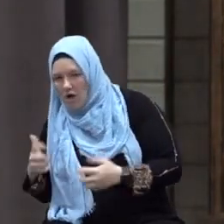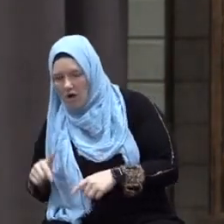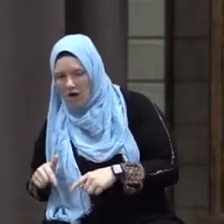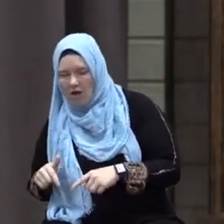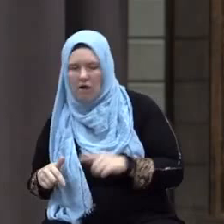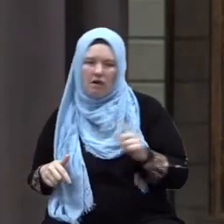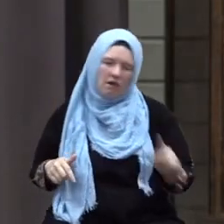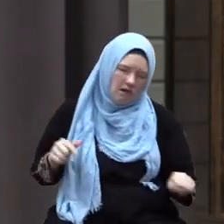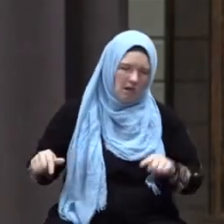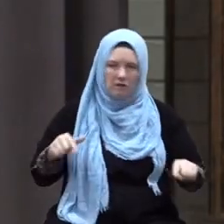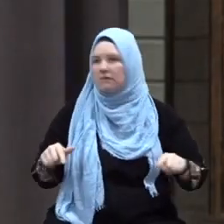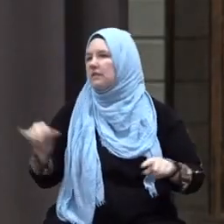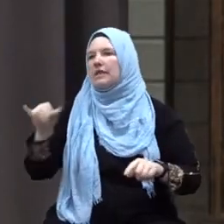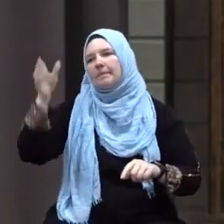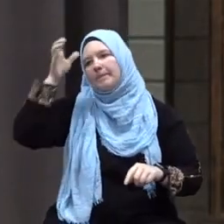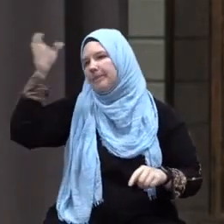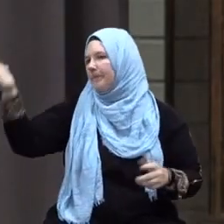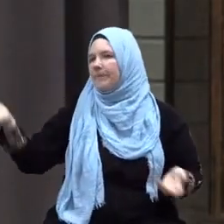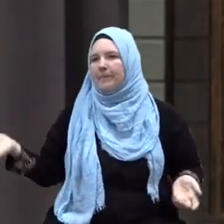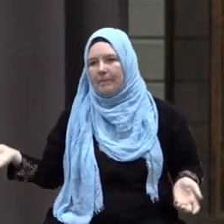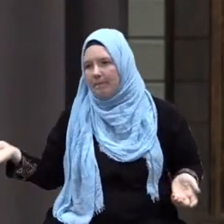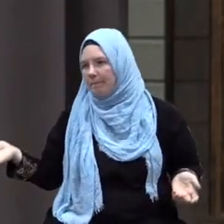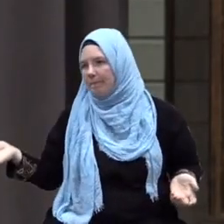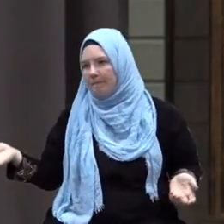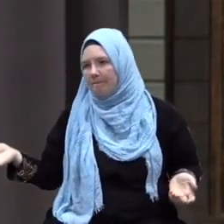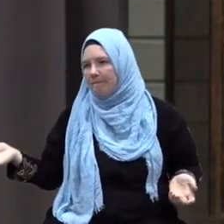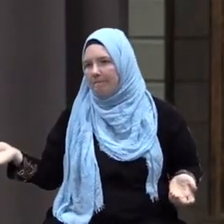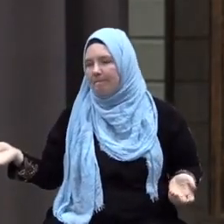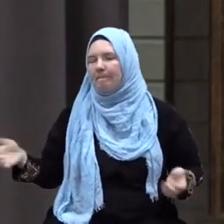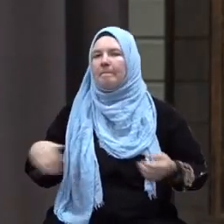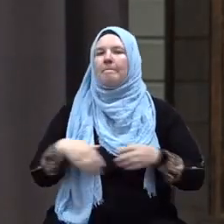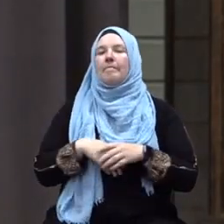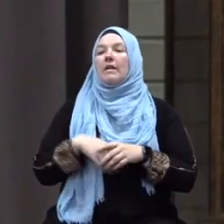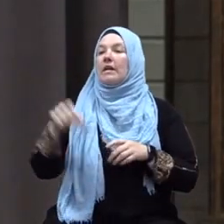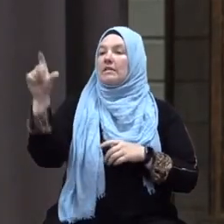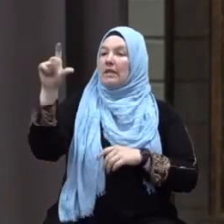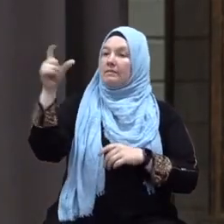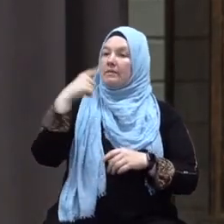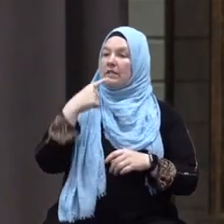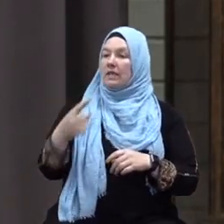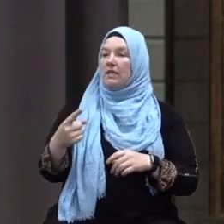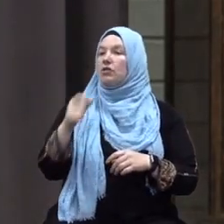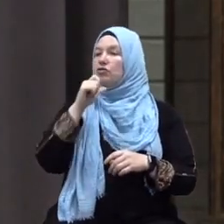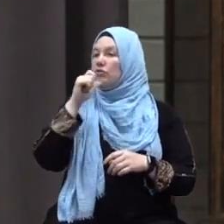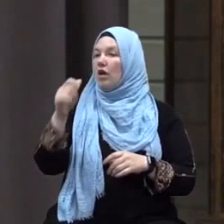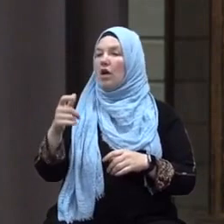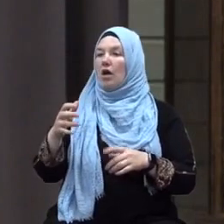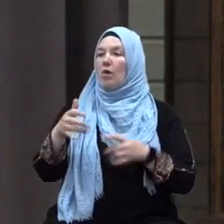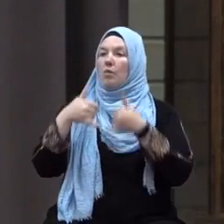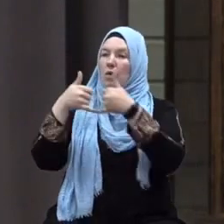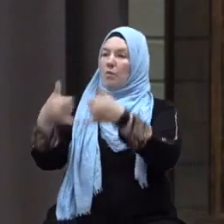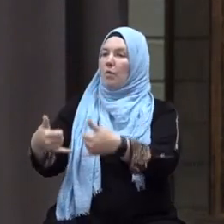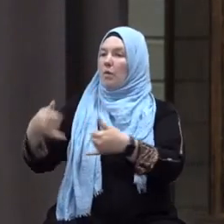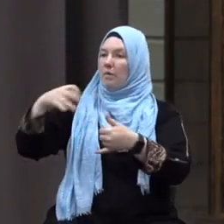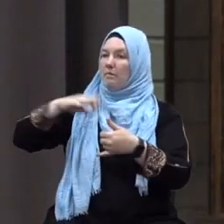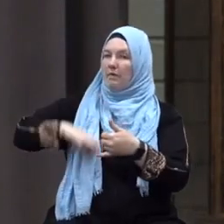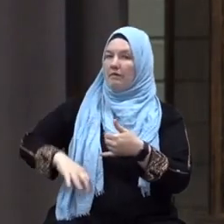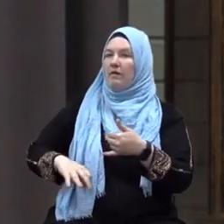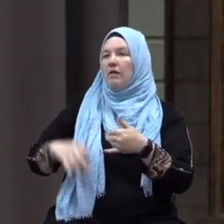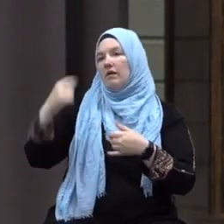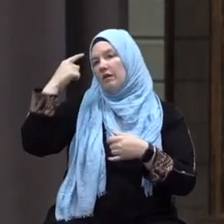Likewise, Islam tells us that you are not rewarded